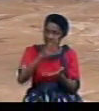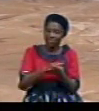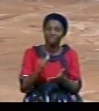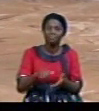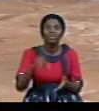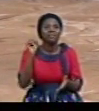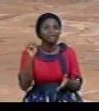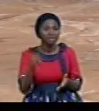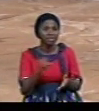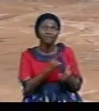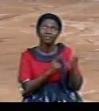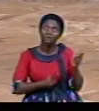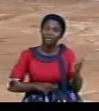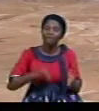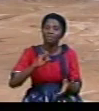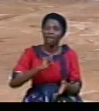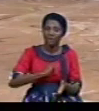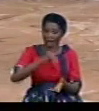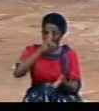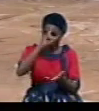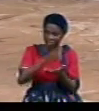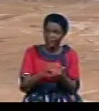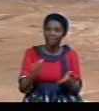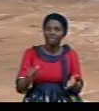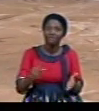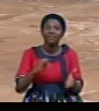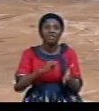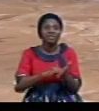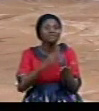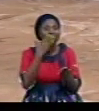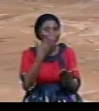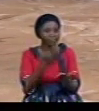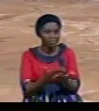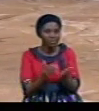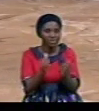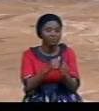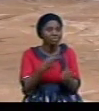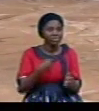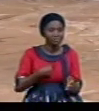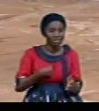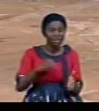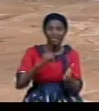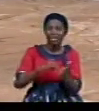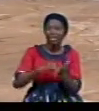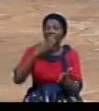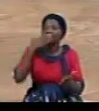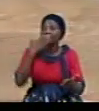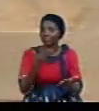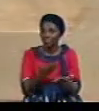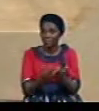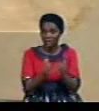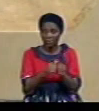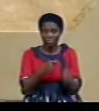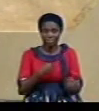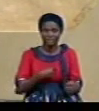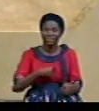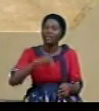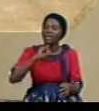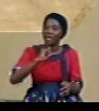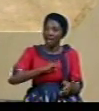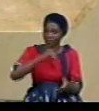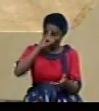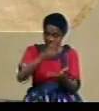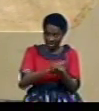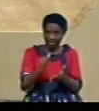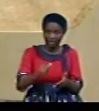I believe yes Lord I believe it is well with me it is well with